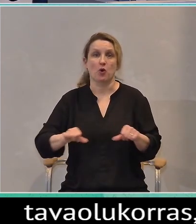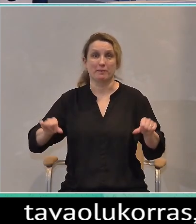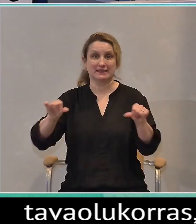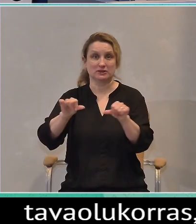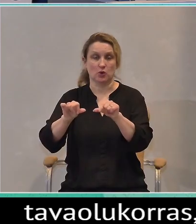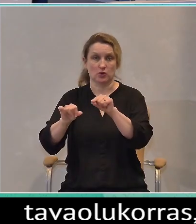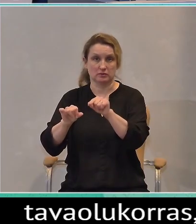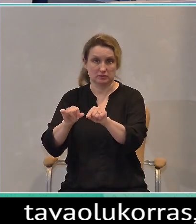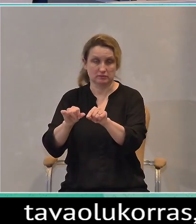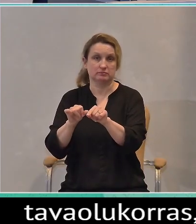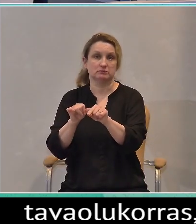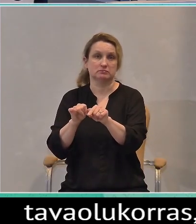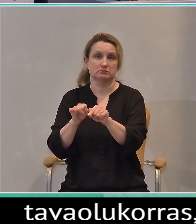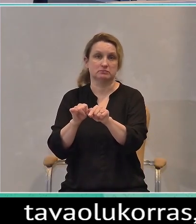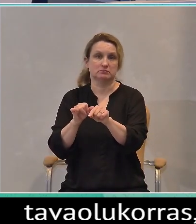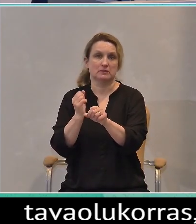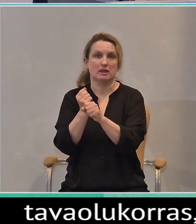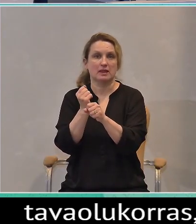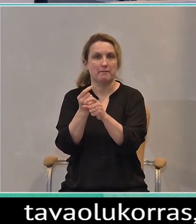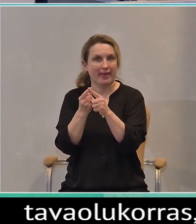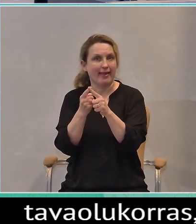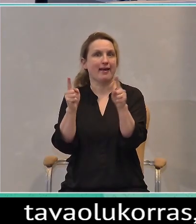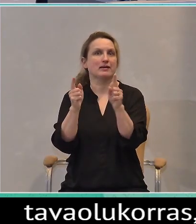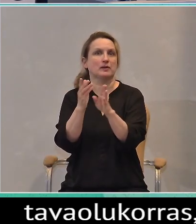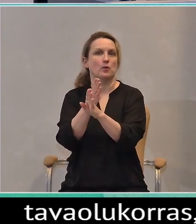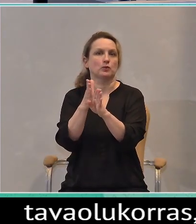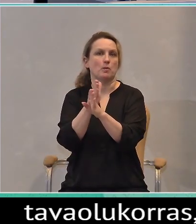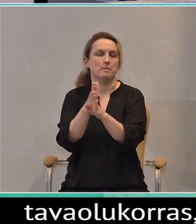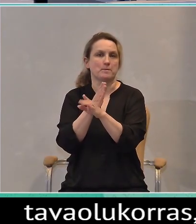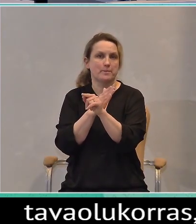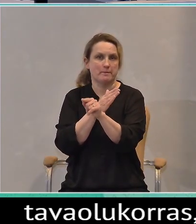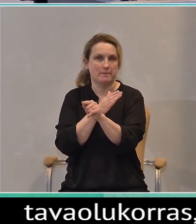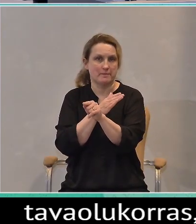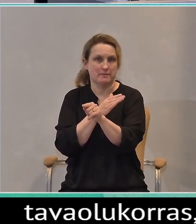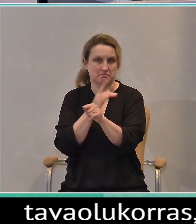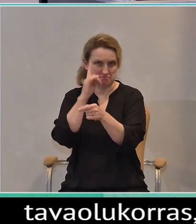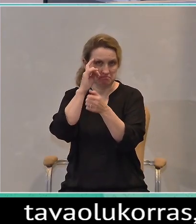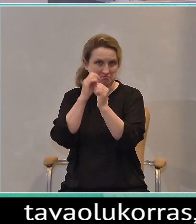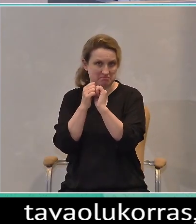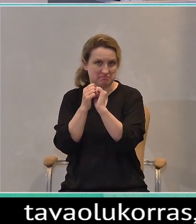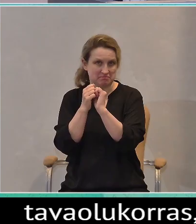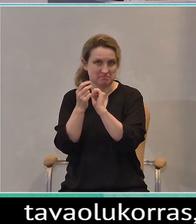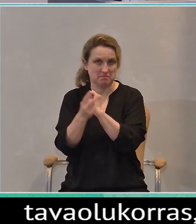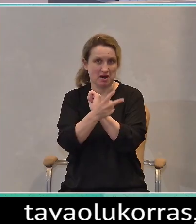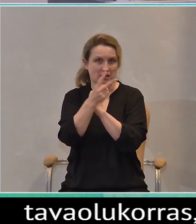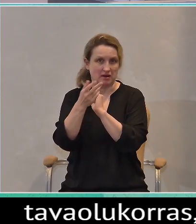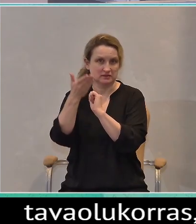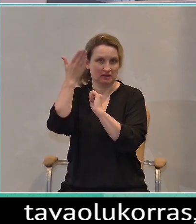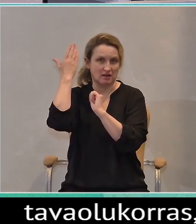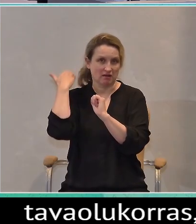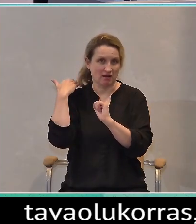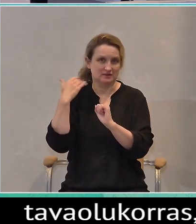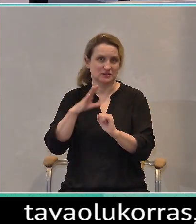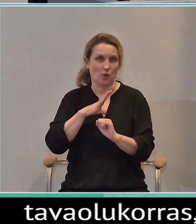the treatment is highly efficacious, then the Ministry of Health has found a